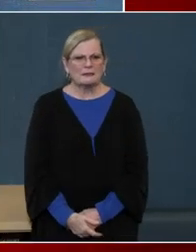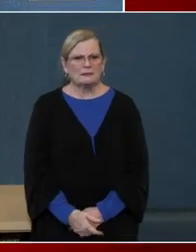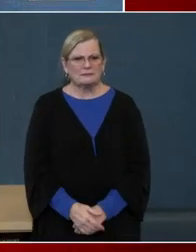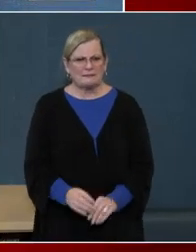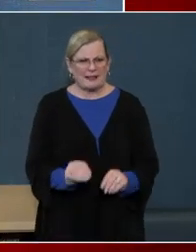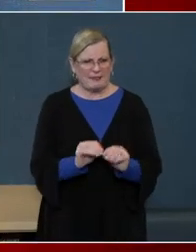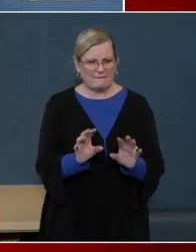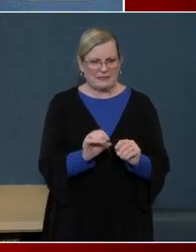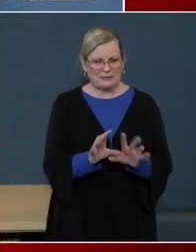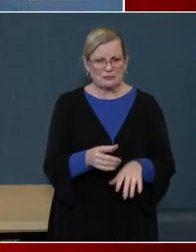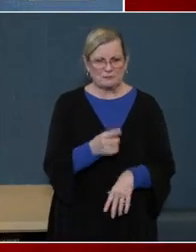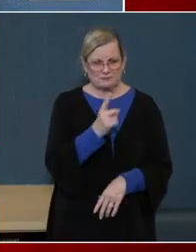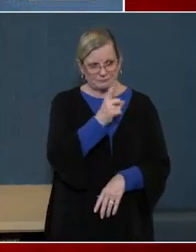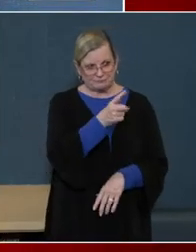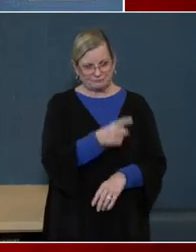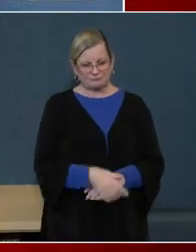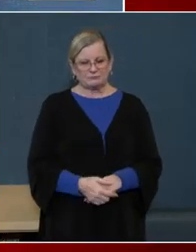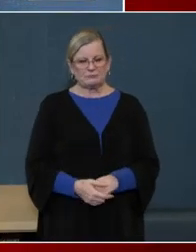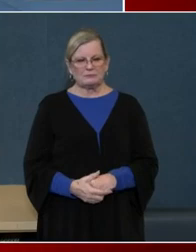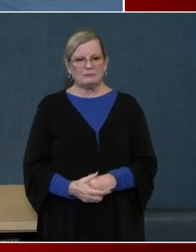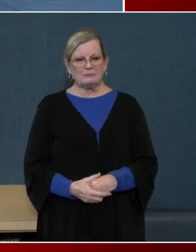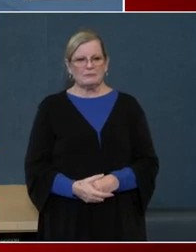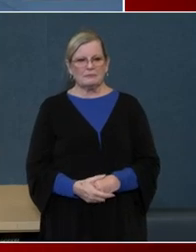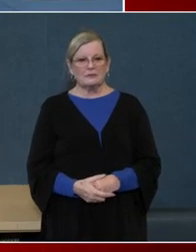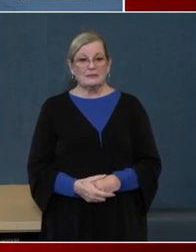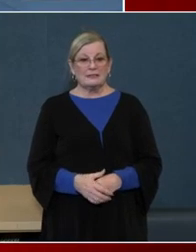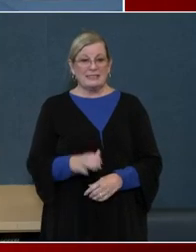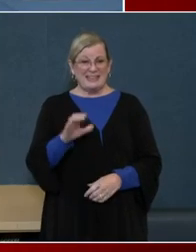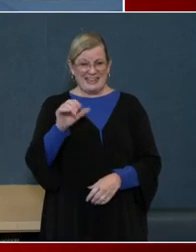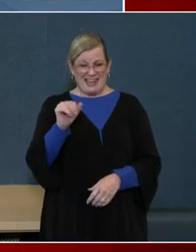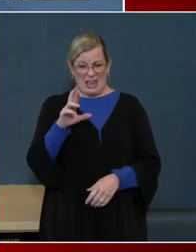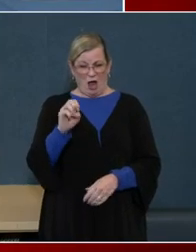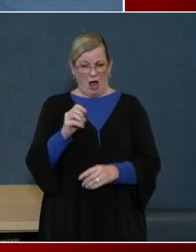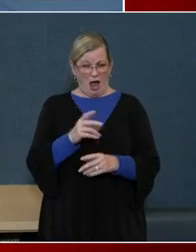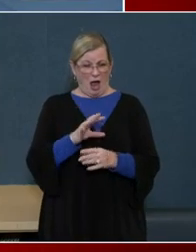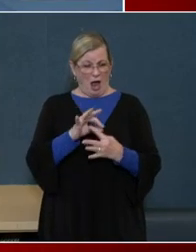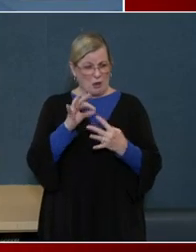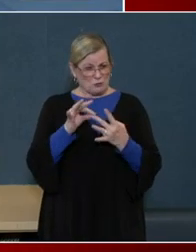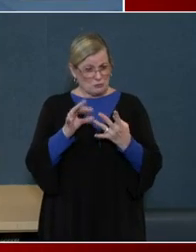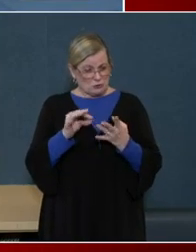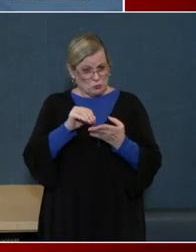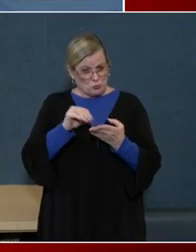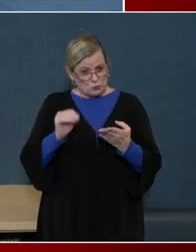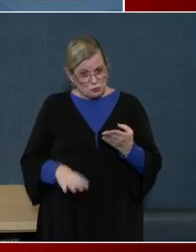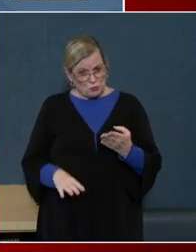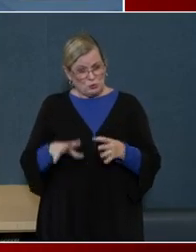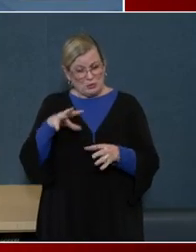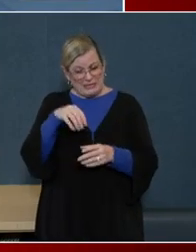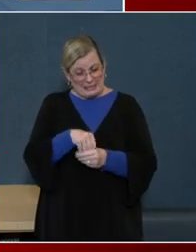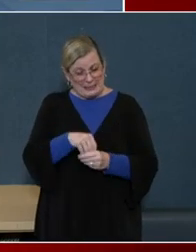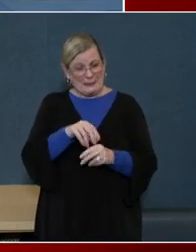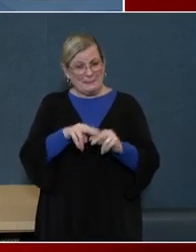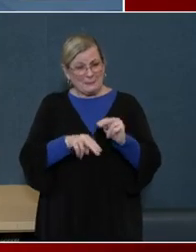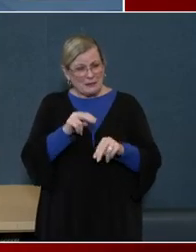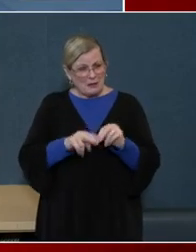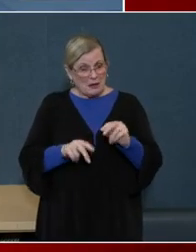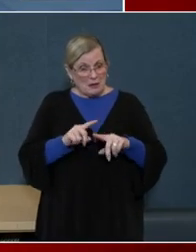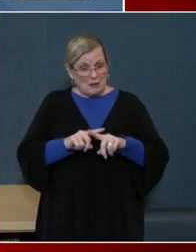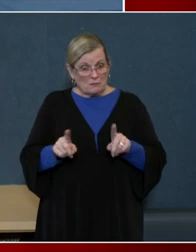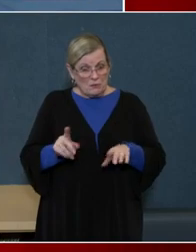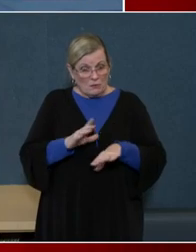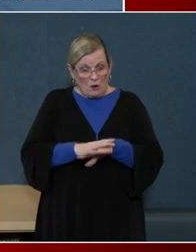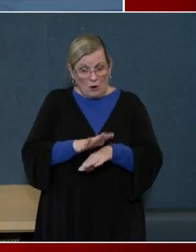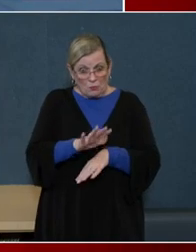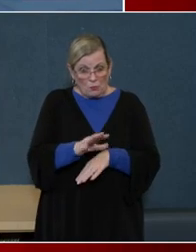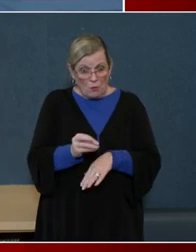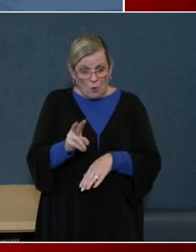Clarify, the CARE option, the students are in the building, but on their computers, basically, right? In small groups with a